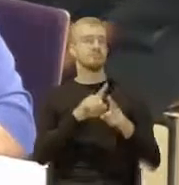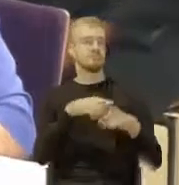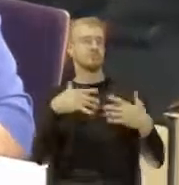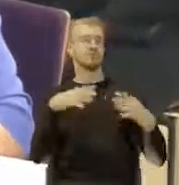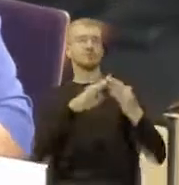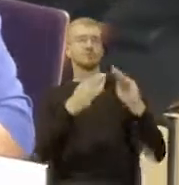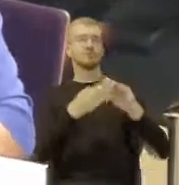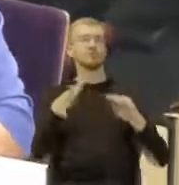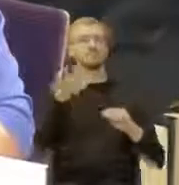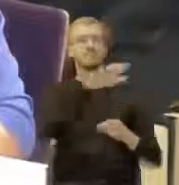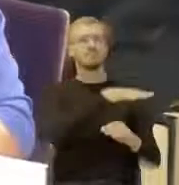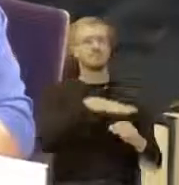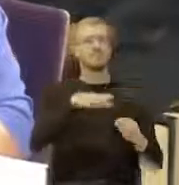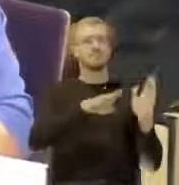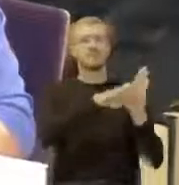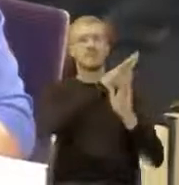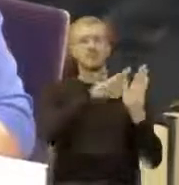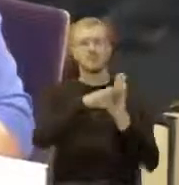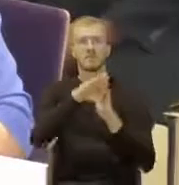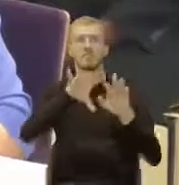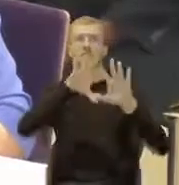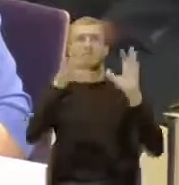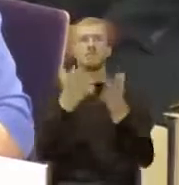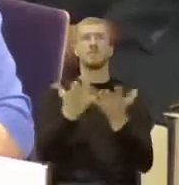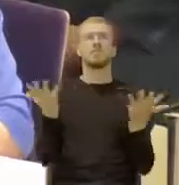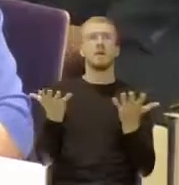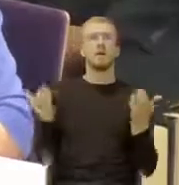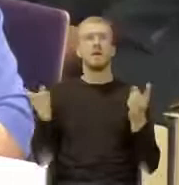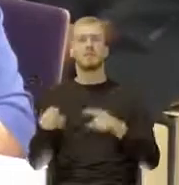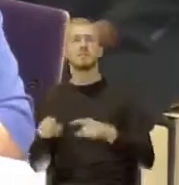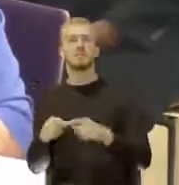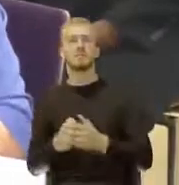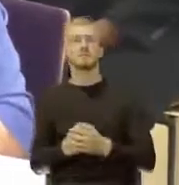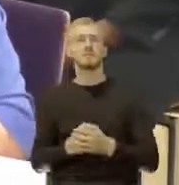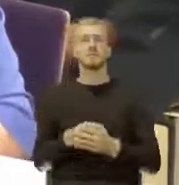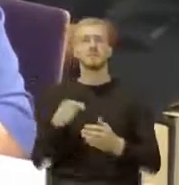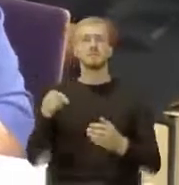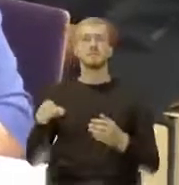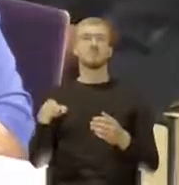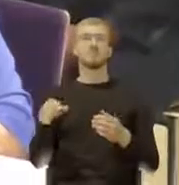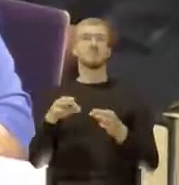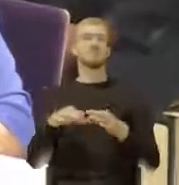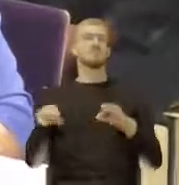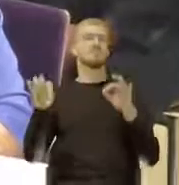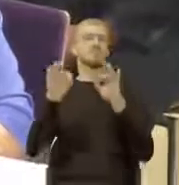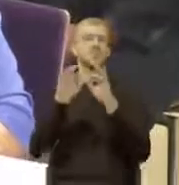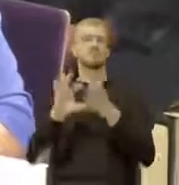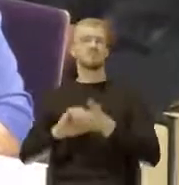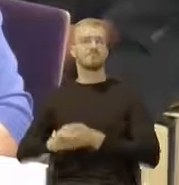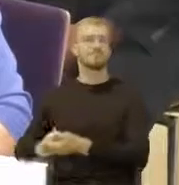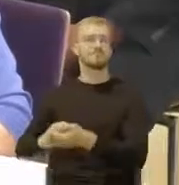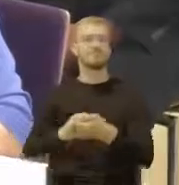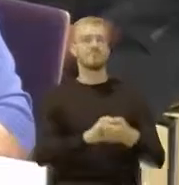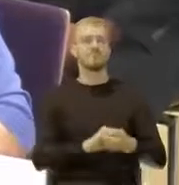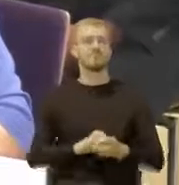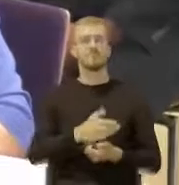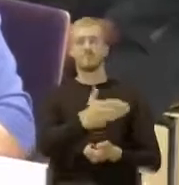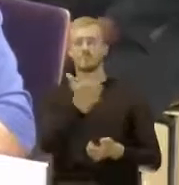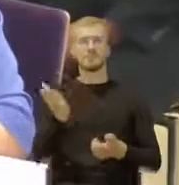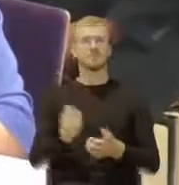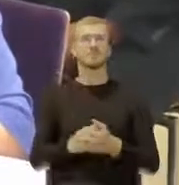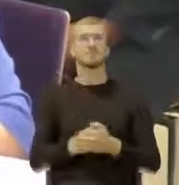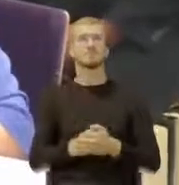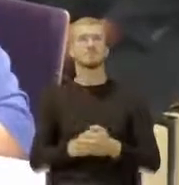it's important to be here today, as I said, and to be a part of the global dialogue with